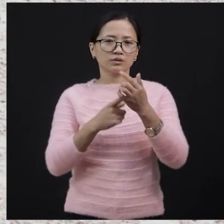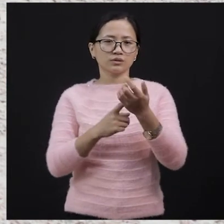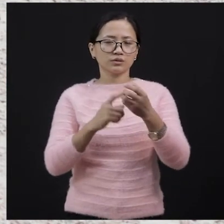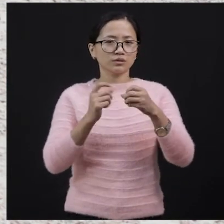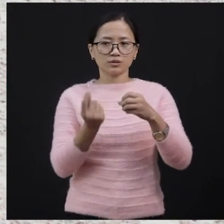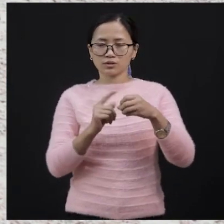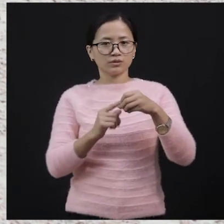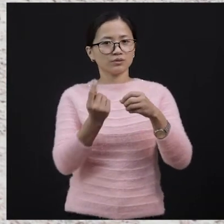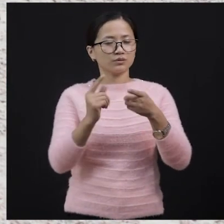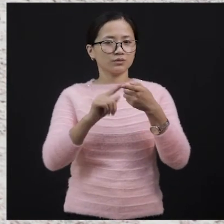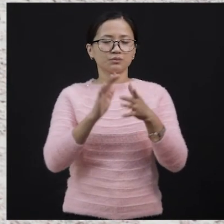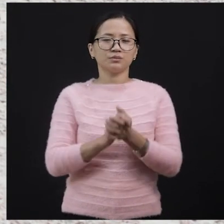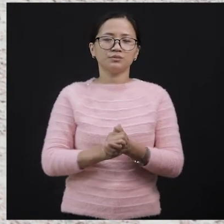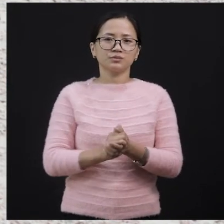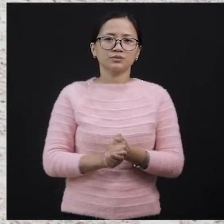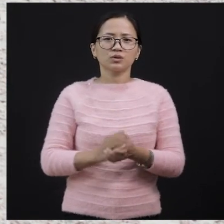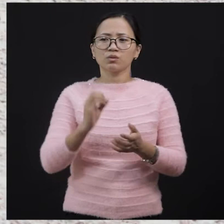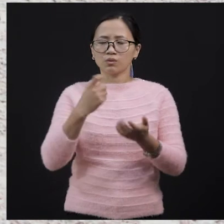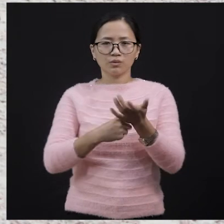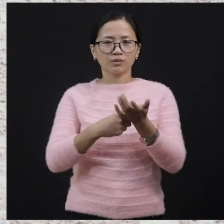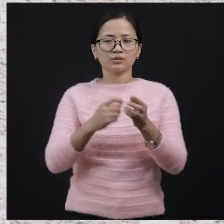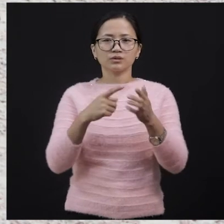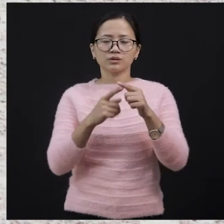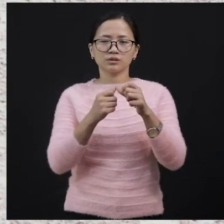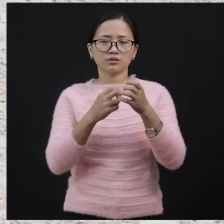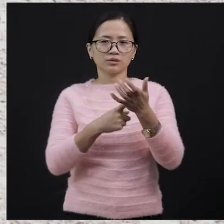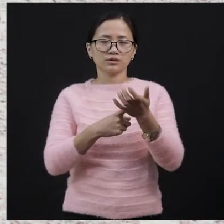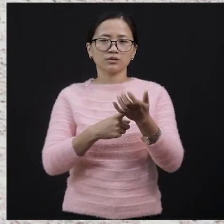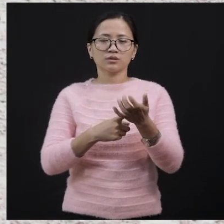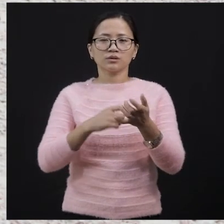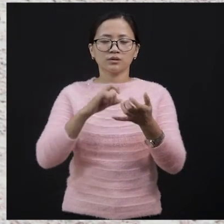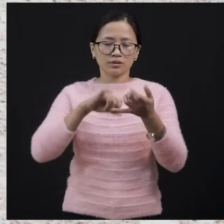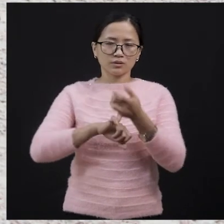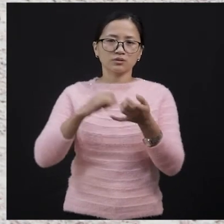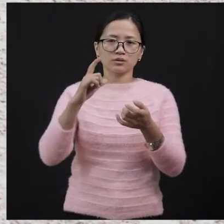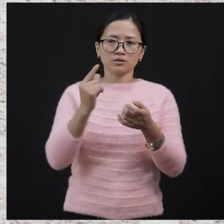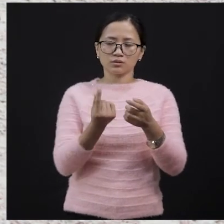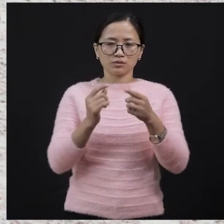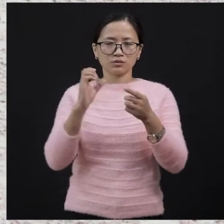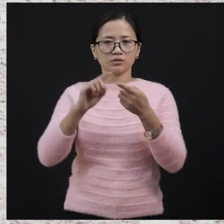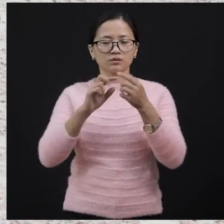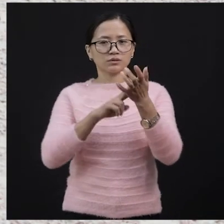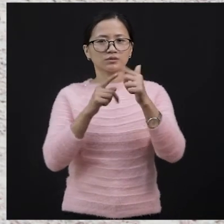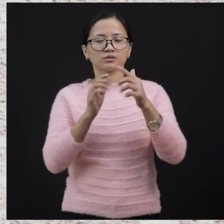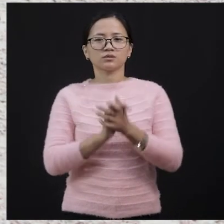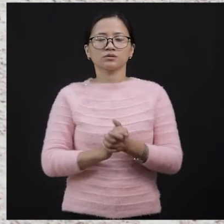line, or a translucent object blocks the light which is traveling in a straight line.